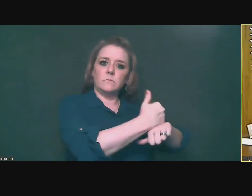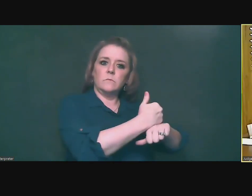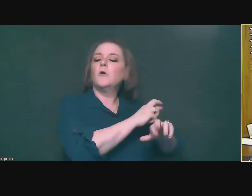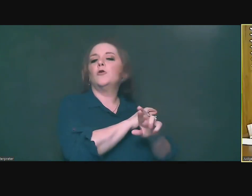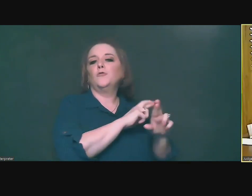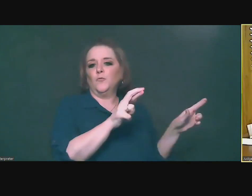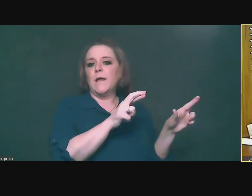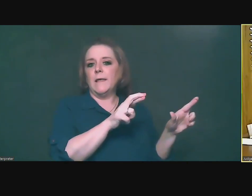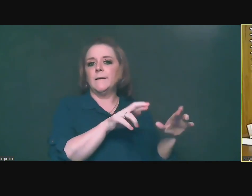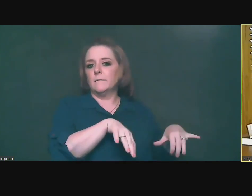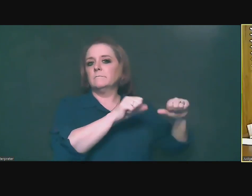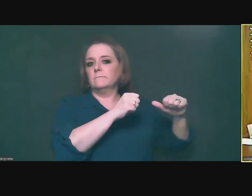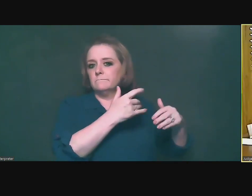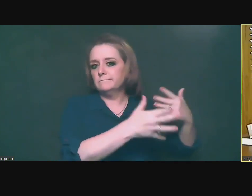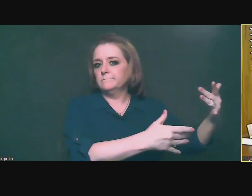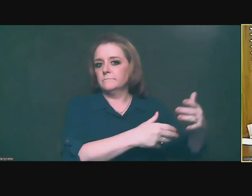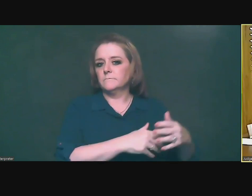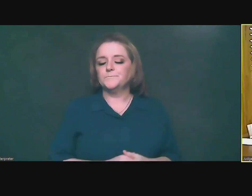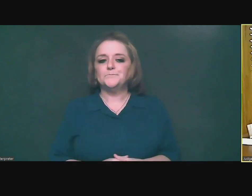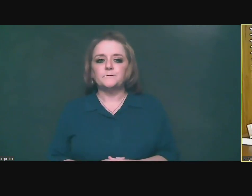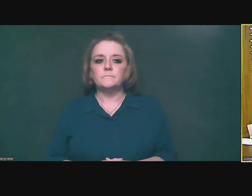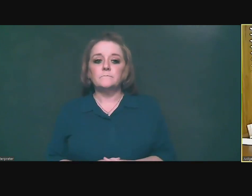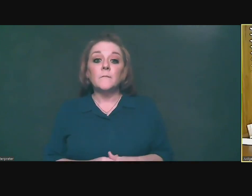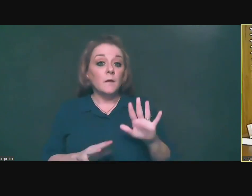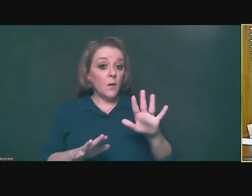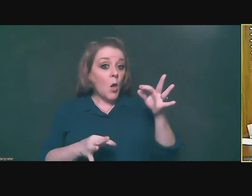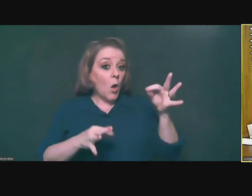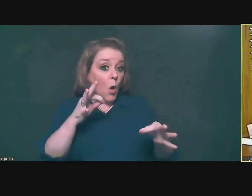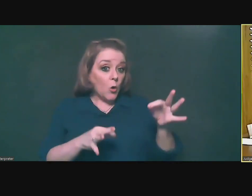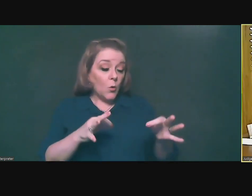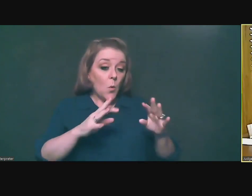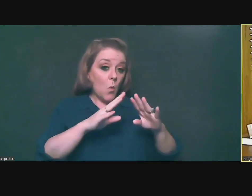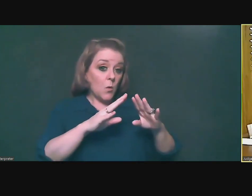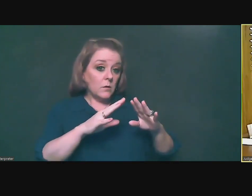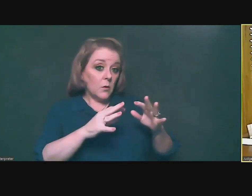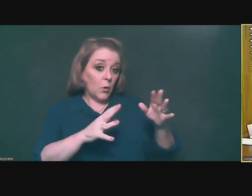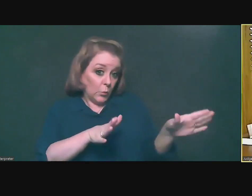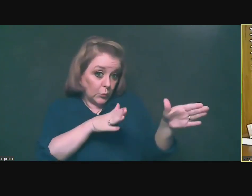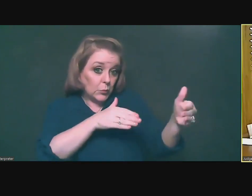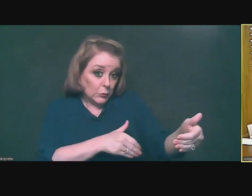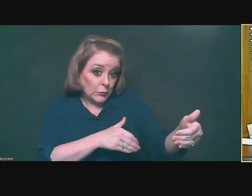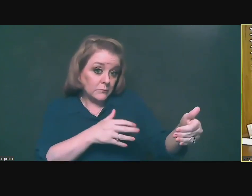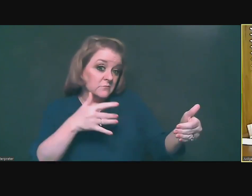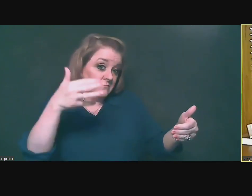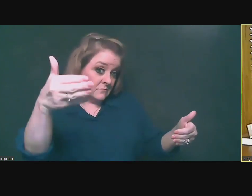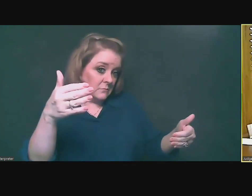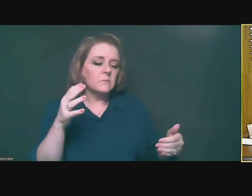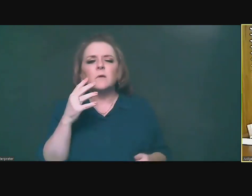that we will have those in place. Now, our courtrooms are going to look a lot different.